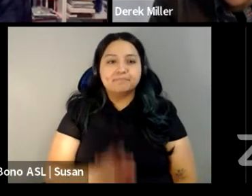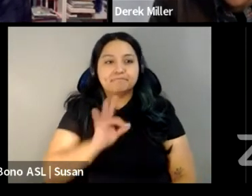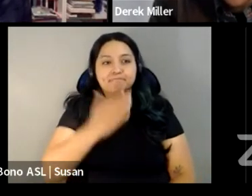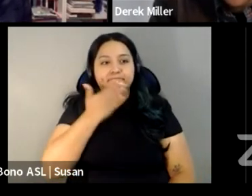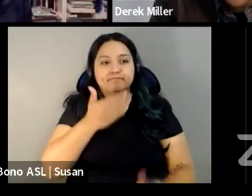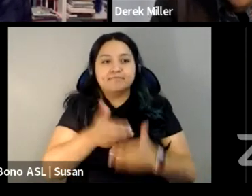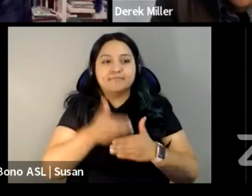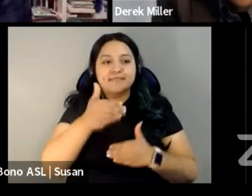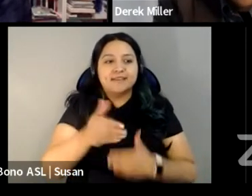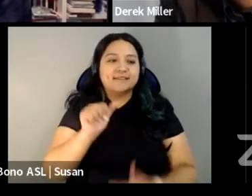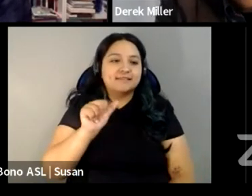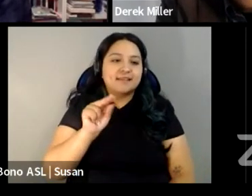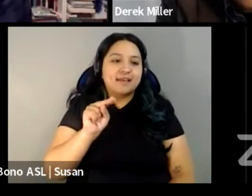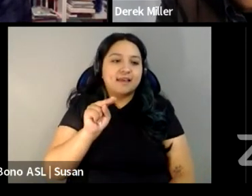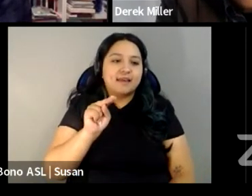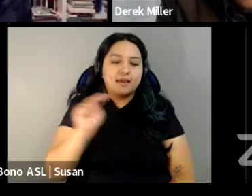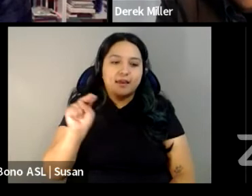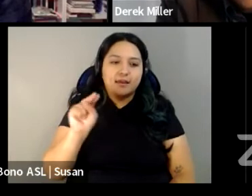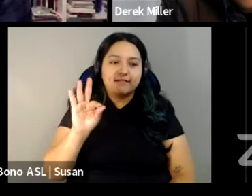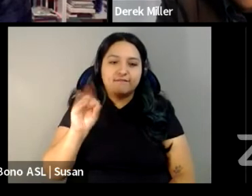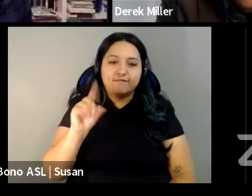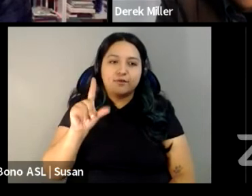Folino.